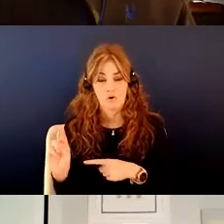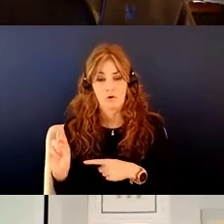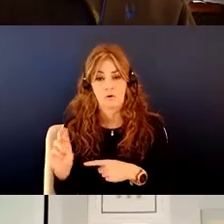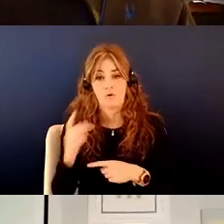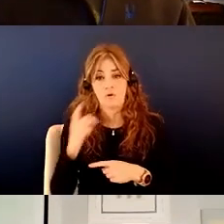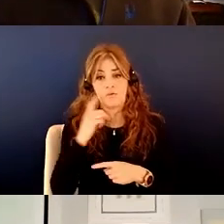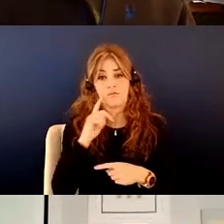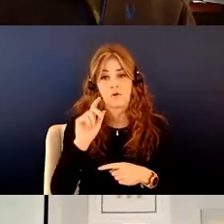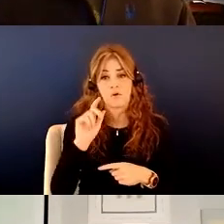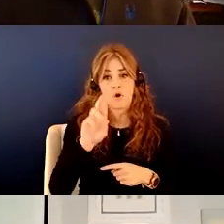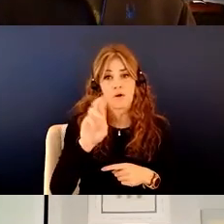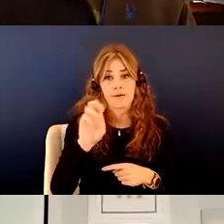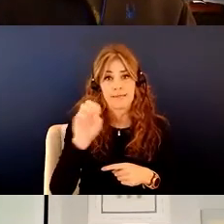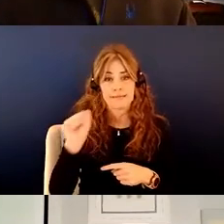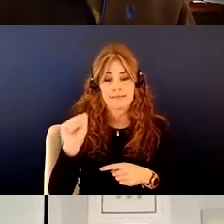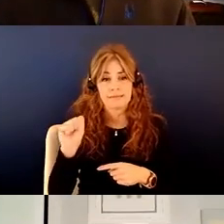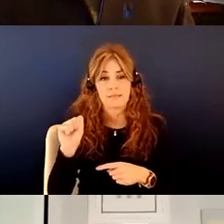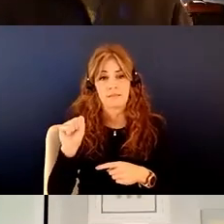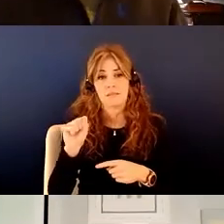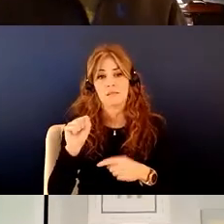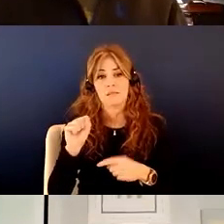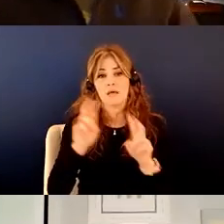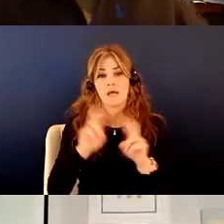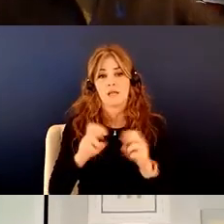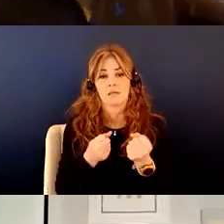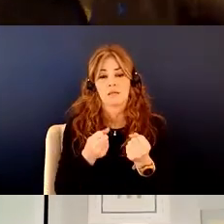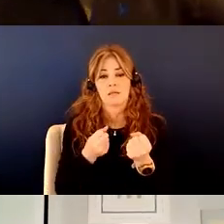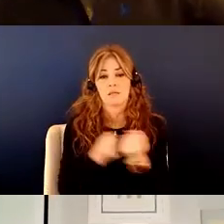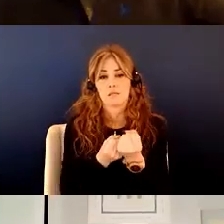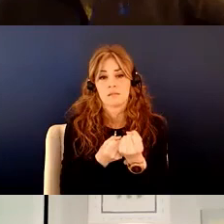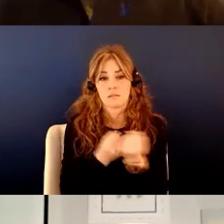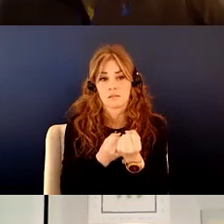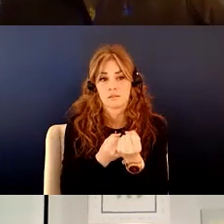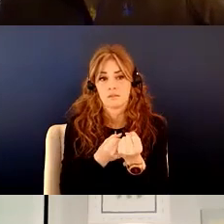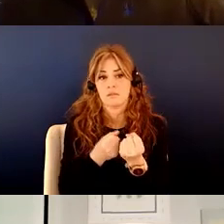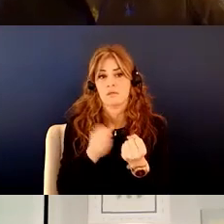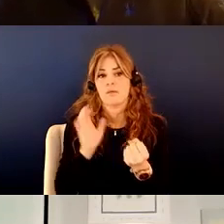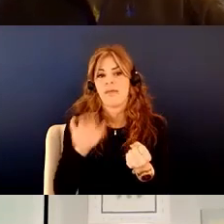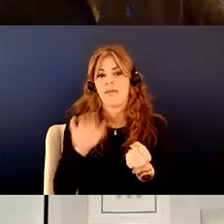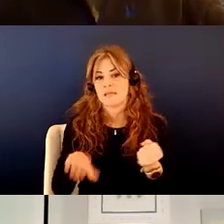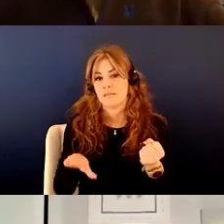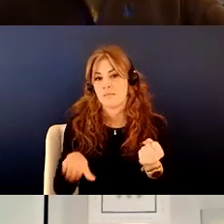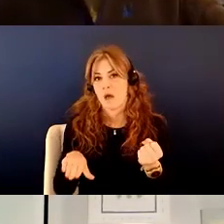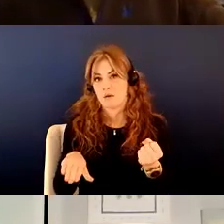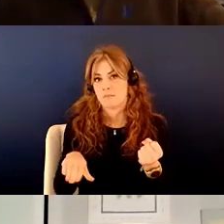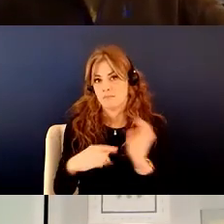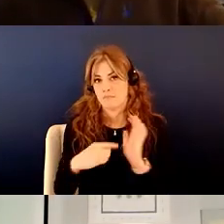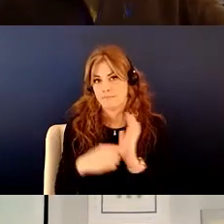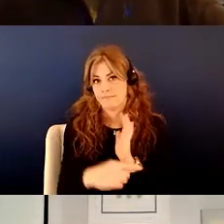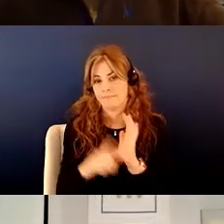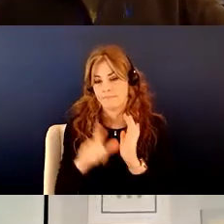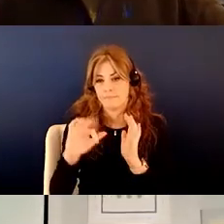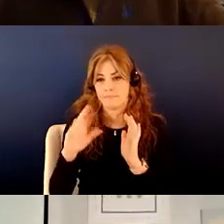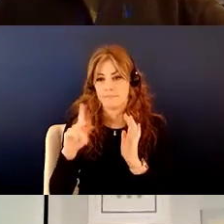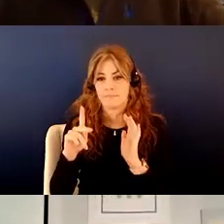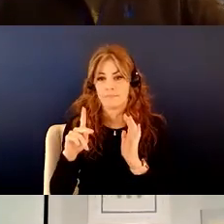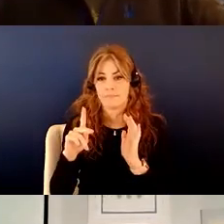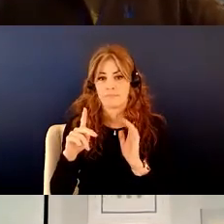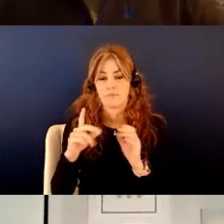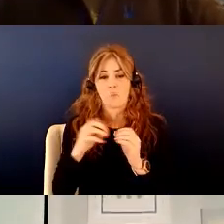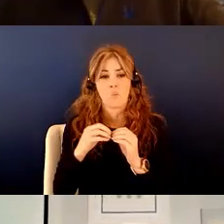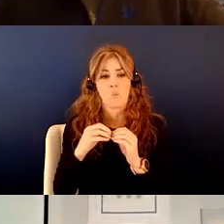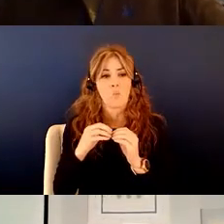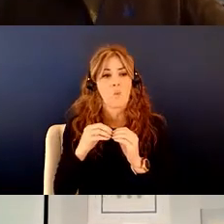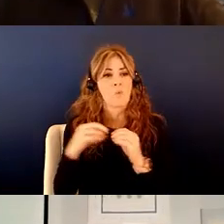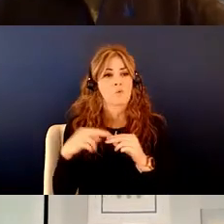IES funded Meta-Analysis Training Institute website, which is there at the bottom. And then Brian, can you just go one more slide? I